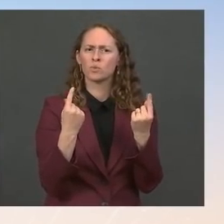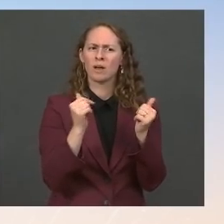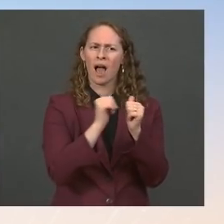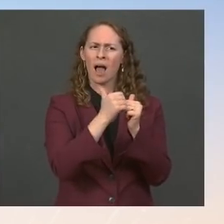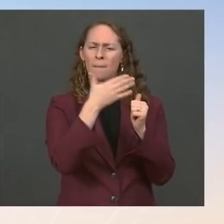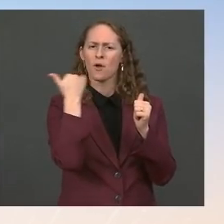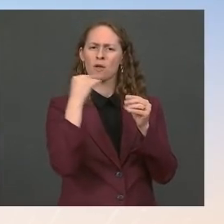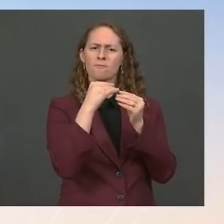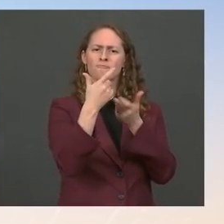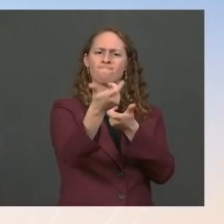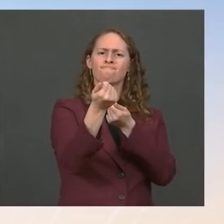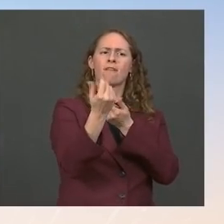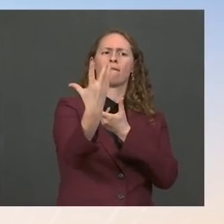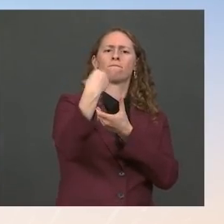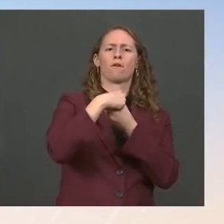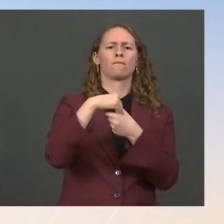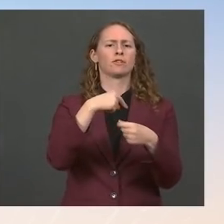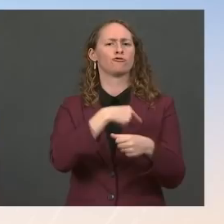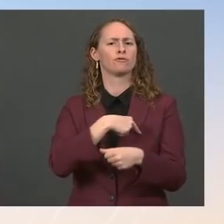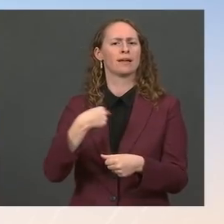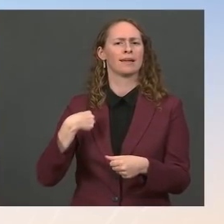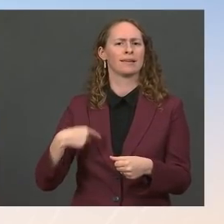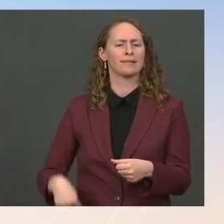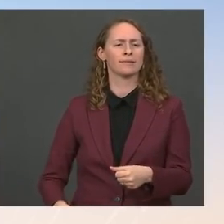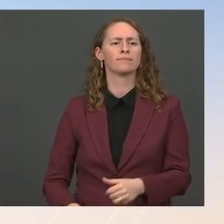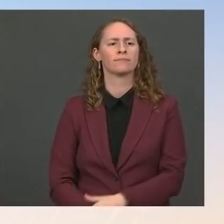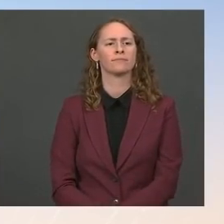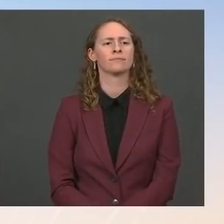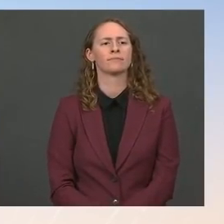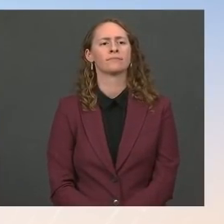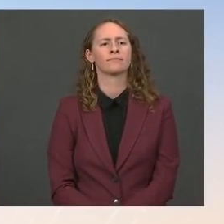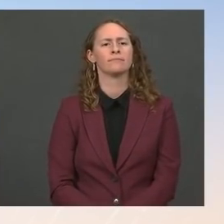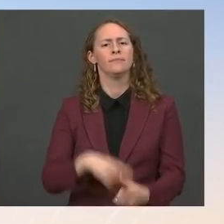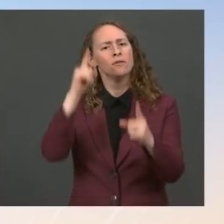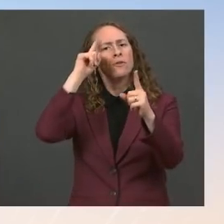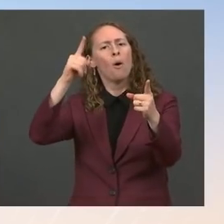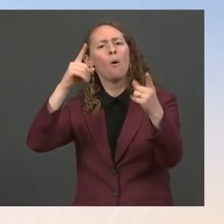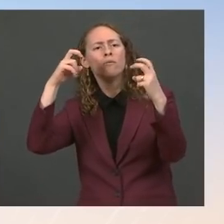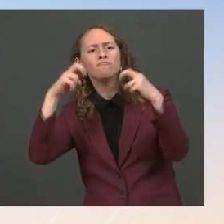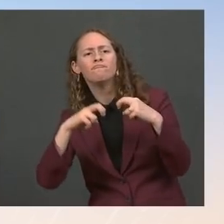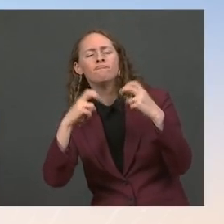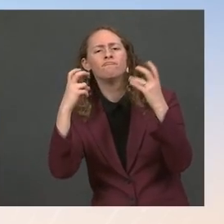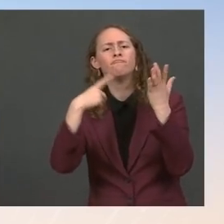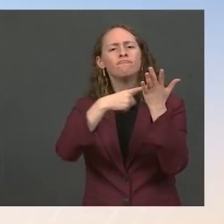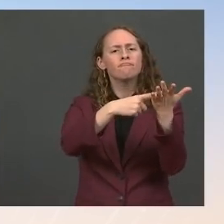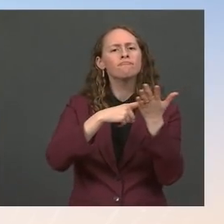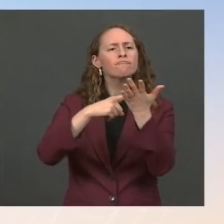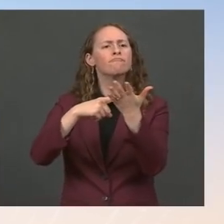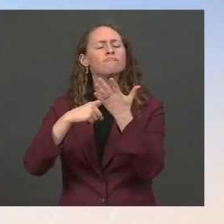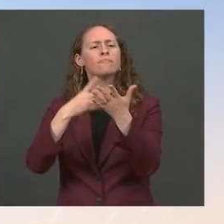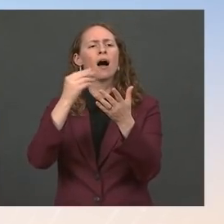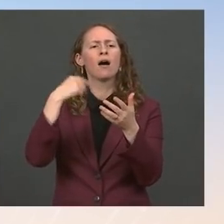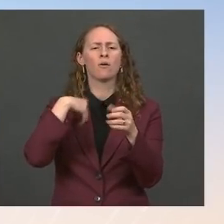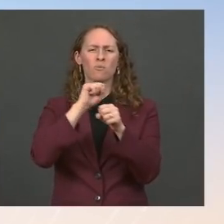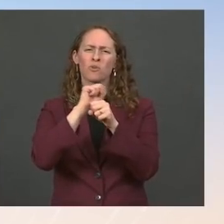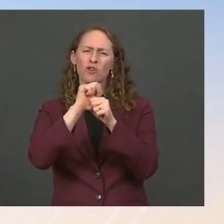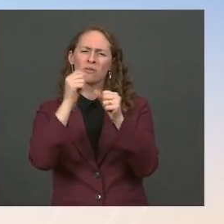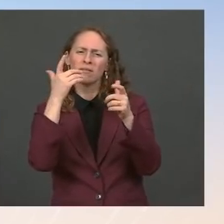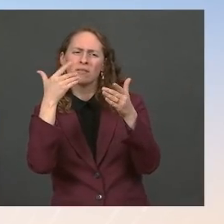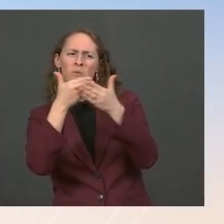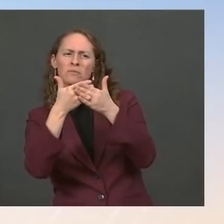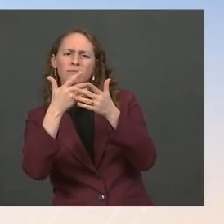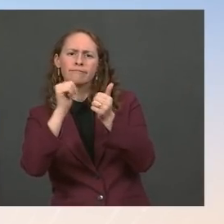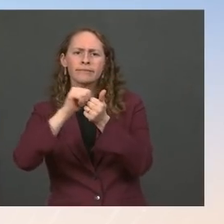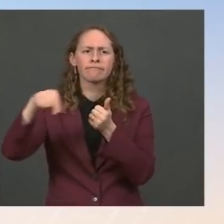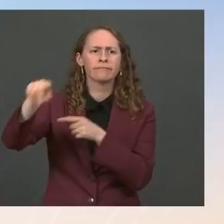to engage in diplomacy with the DPRK and also, of course, to work closely with our allies and partners on addressing this as it proceeds.